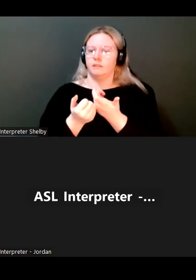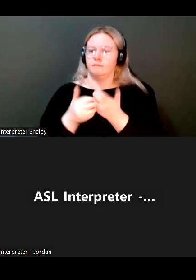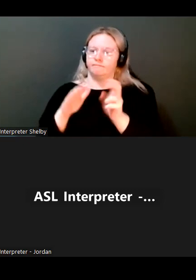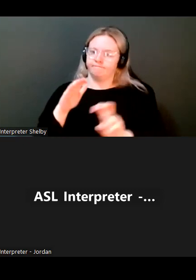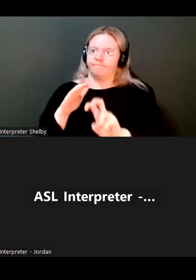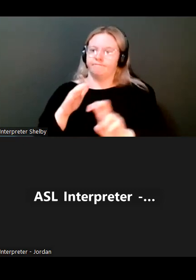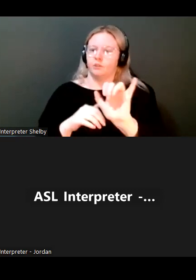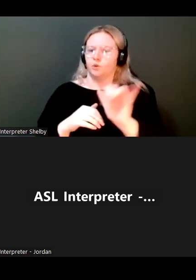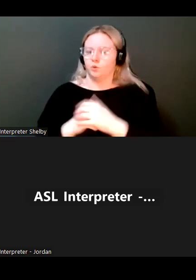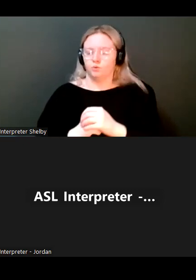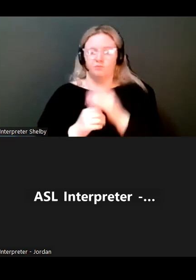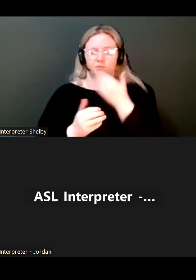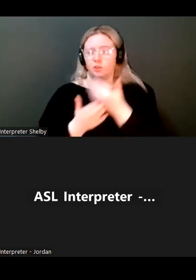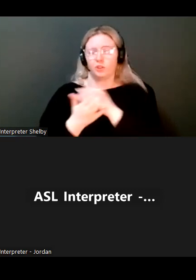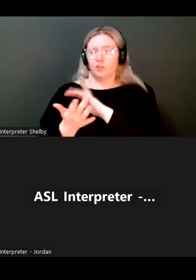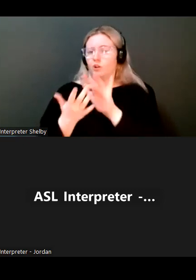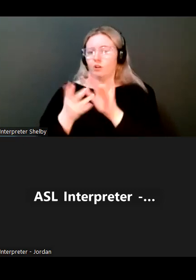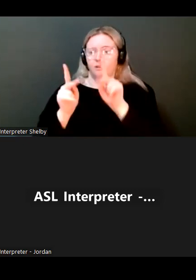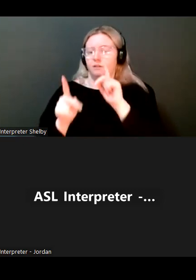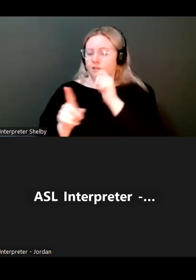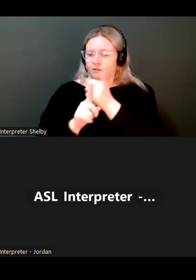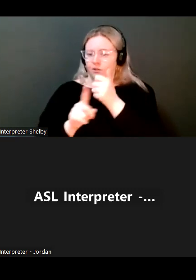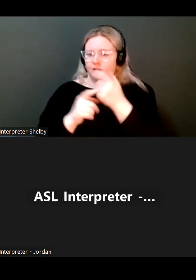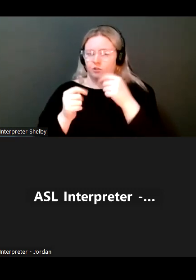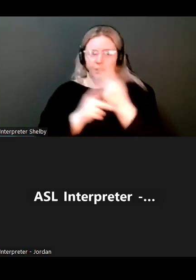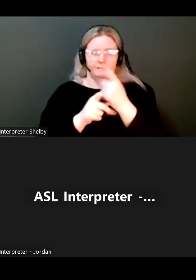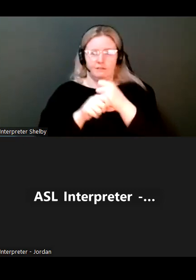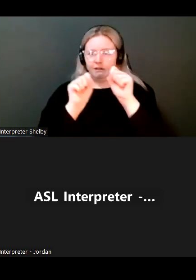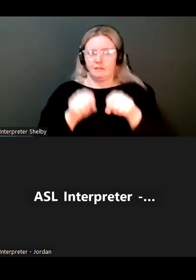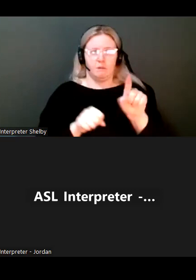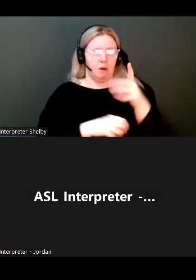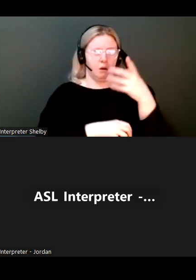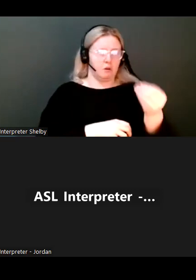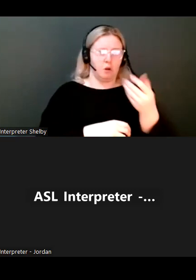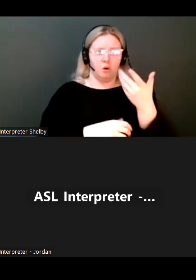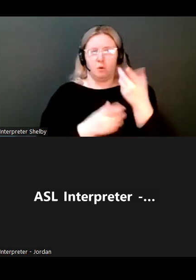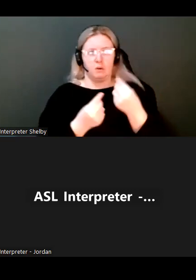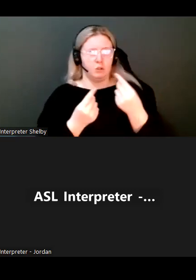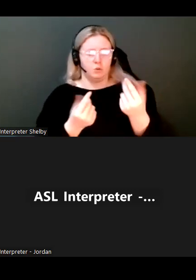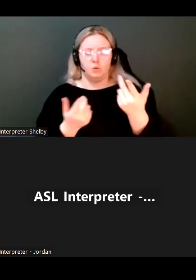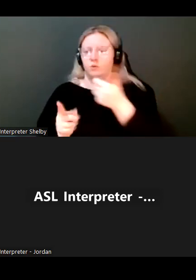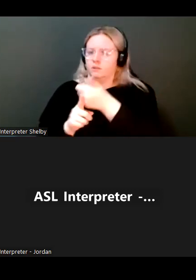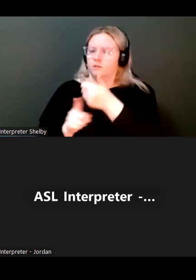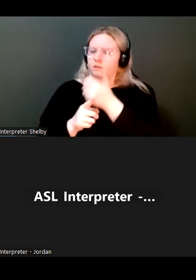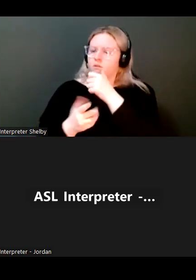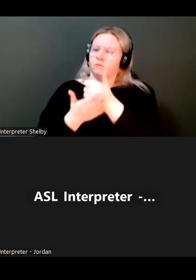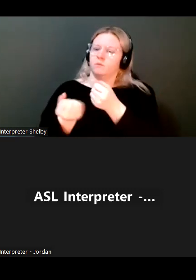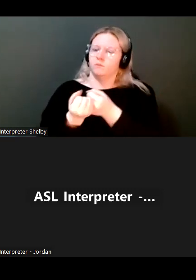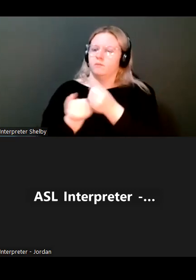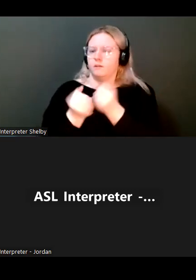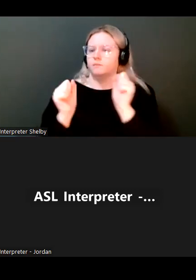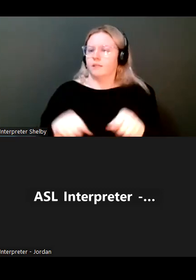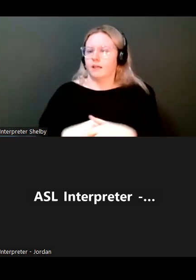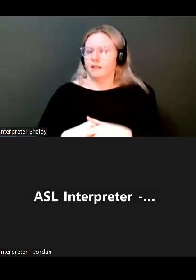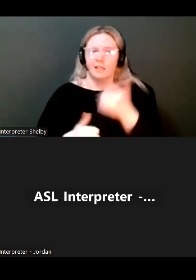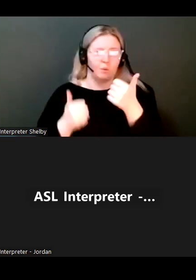person to contact when you're trying to navigate the system, because we know these things can be challenging at times, right? Which